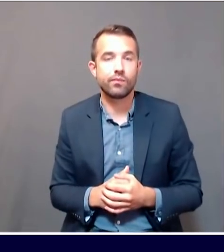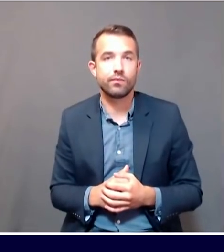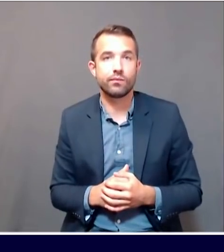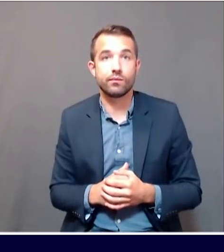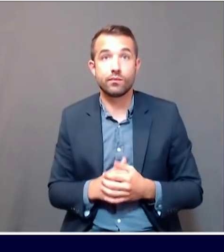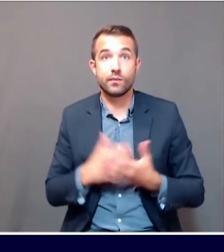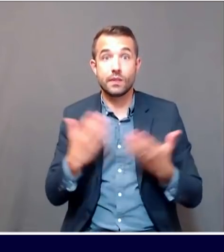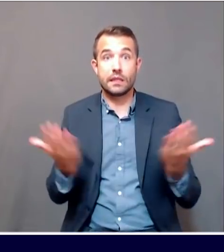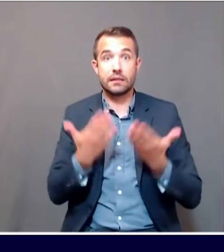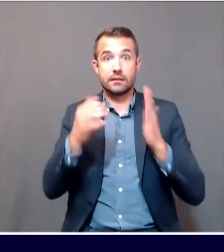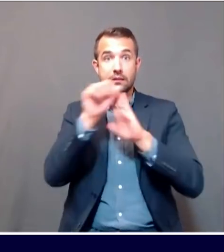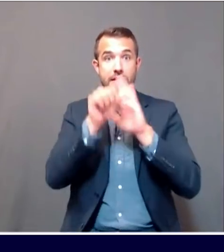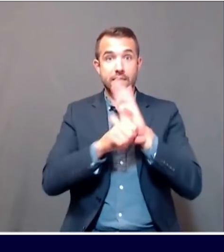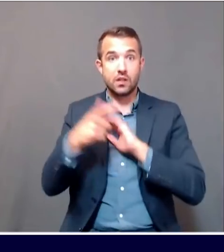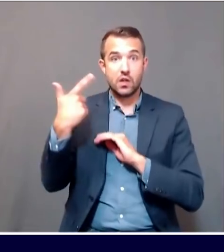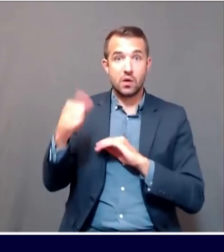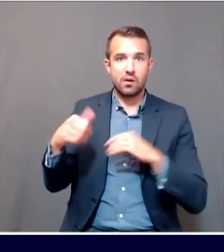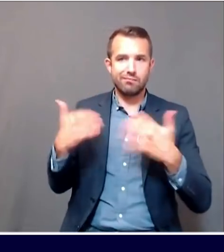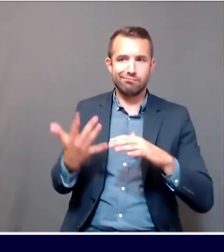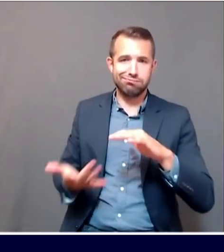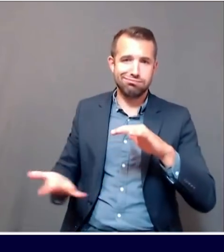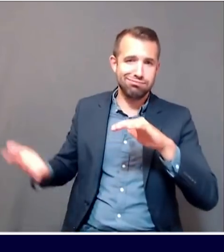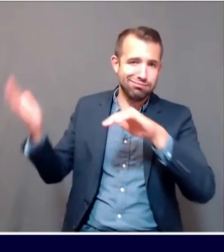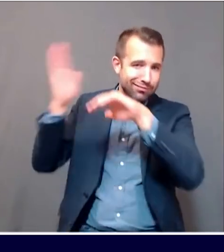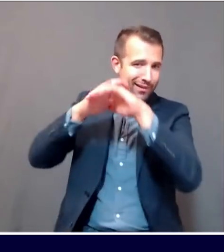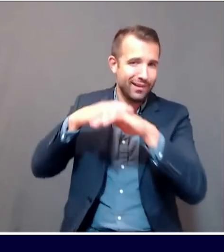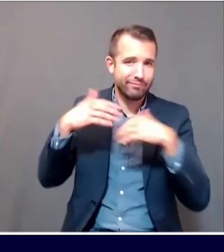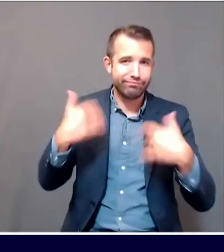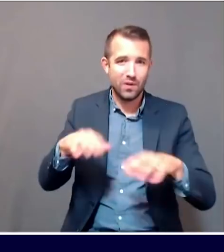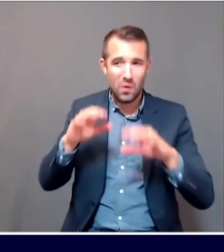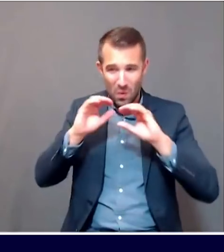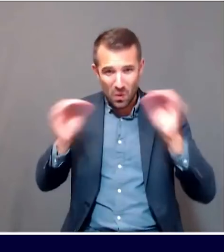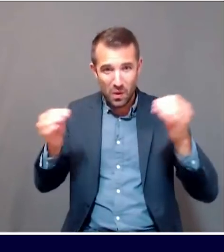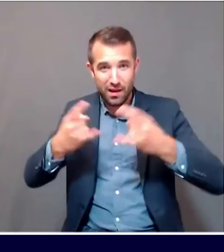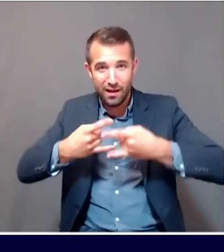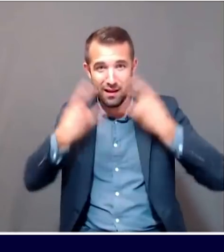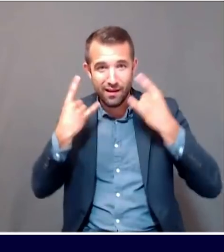Georgia. So it's really a recognition of the changing science around this.